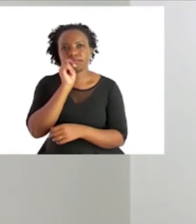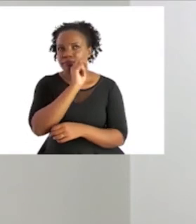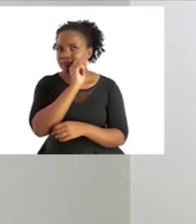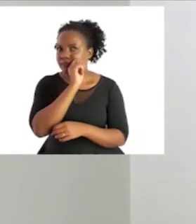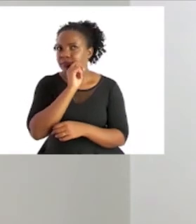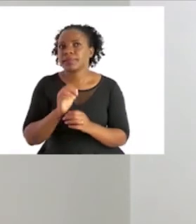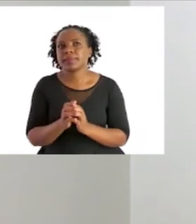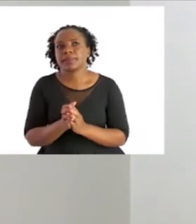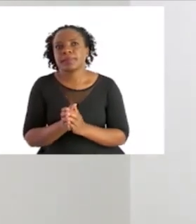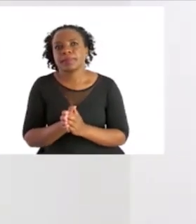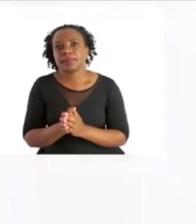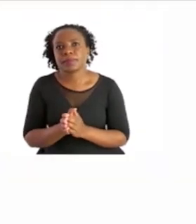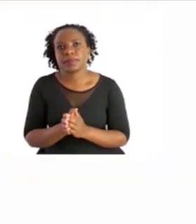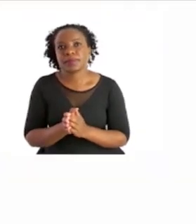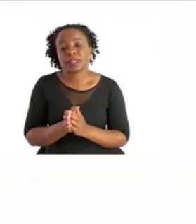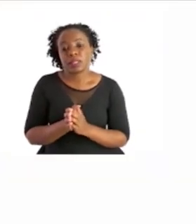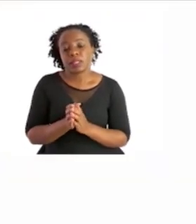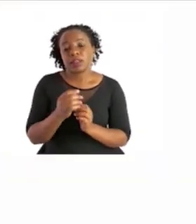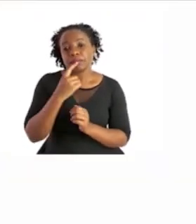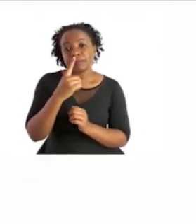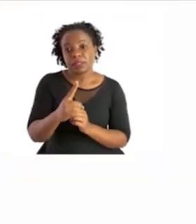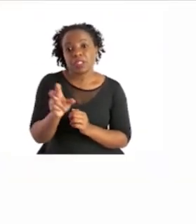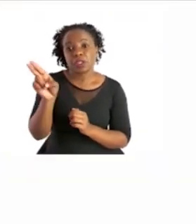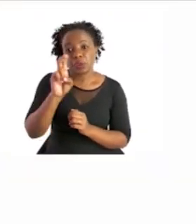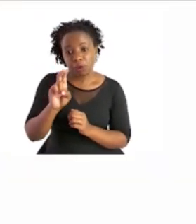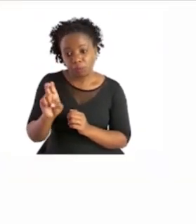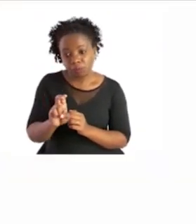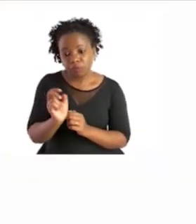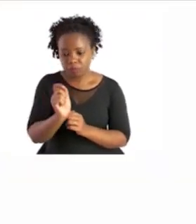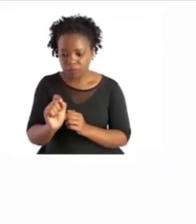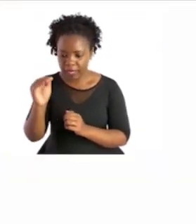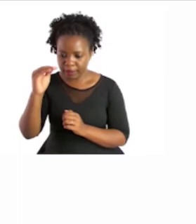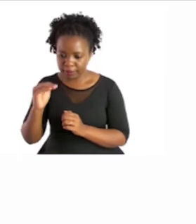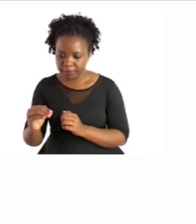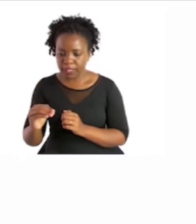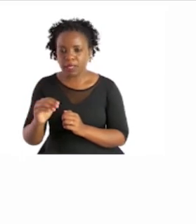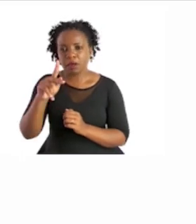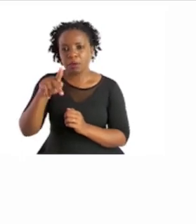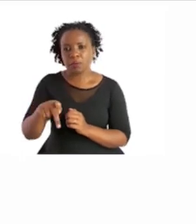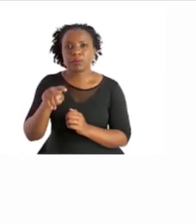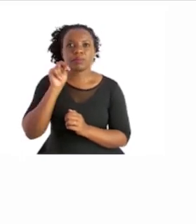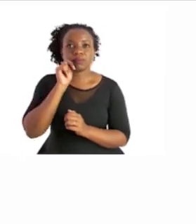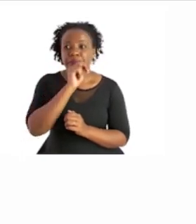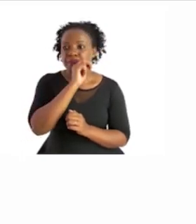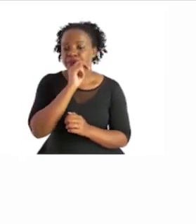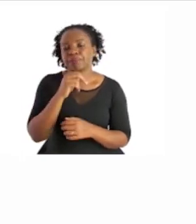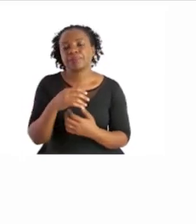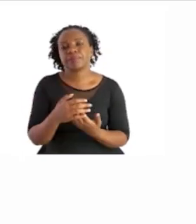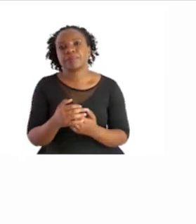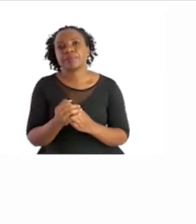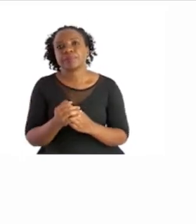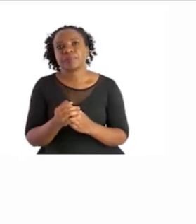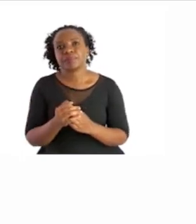right. So we said Swakopmund will go to proper noun, and perhaps